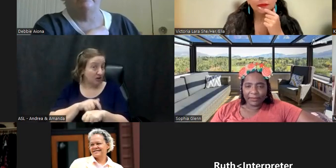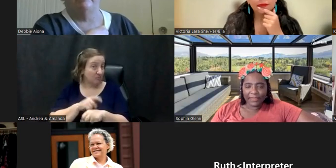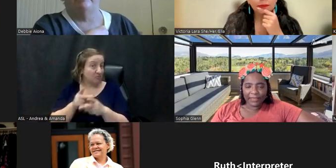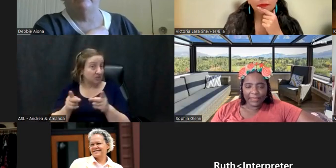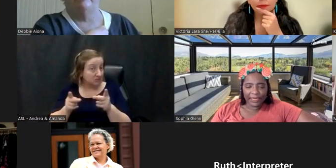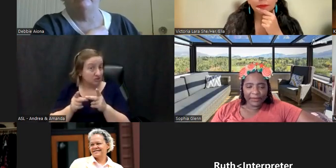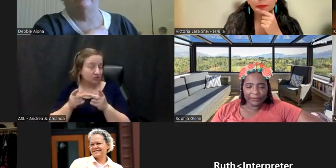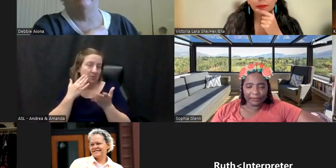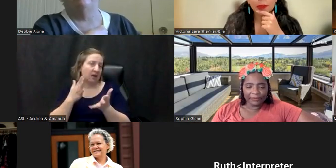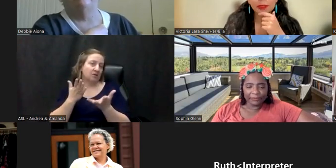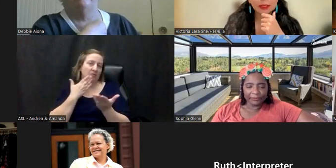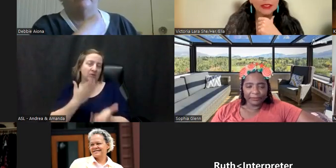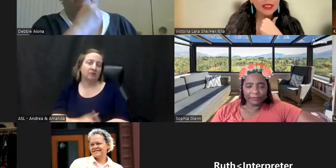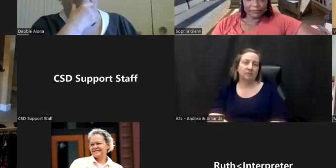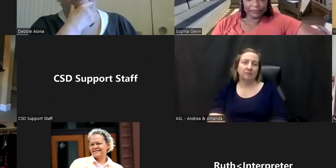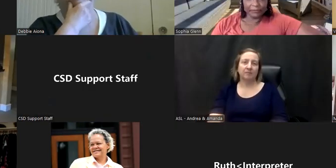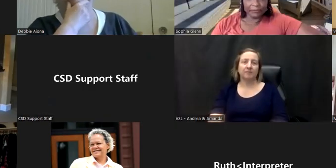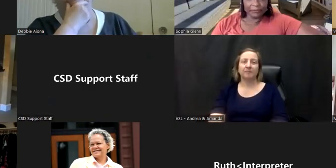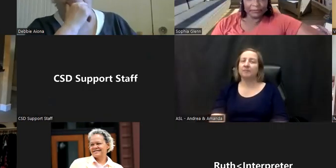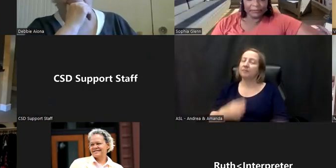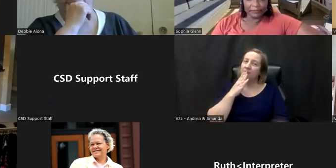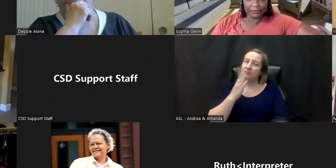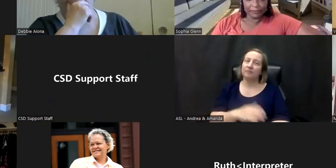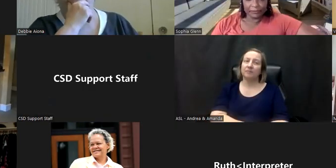So that's it. Thank you. Thank you.